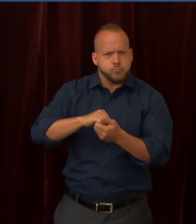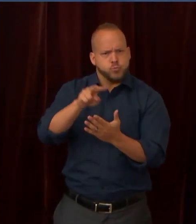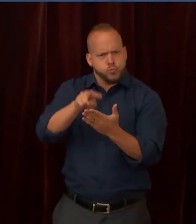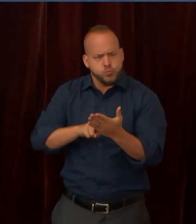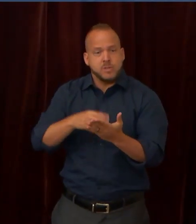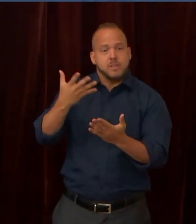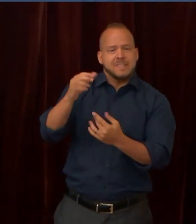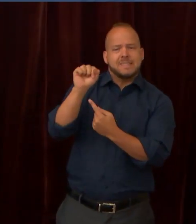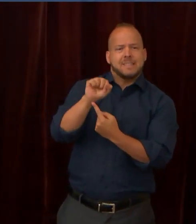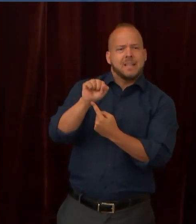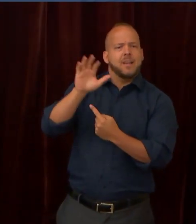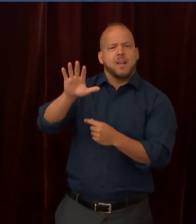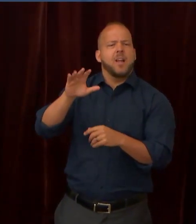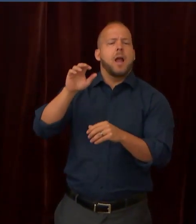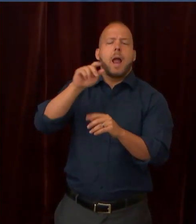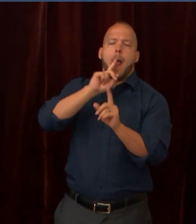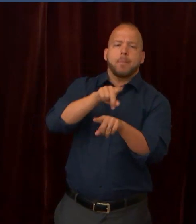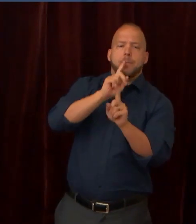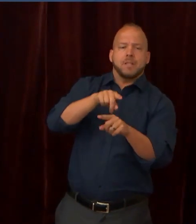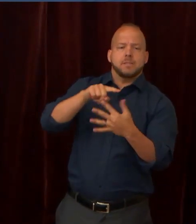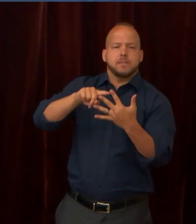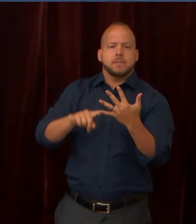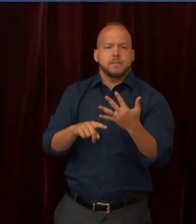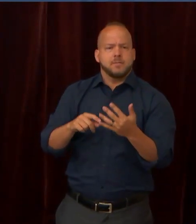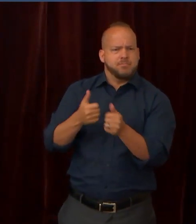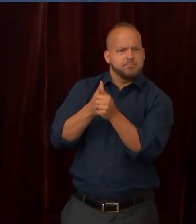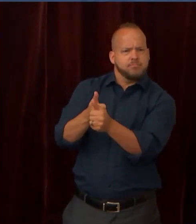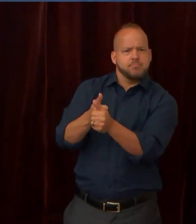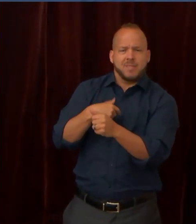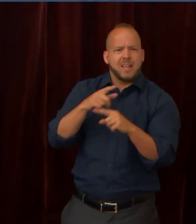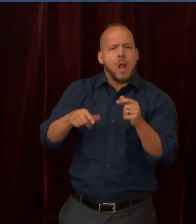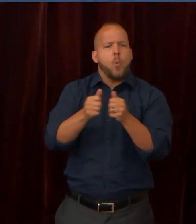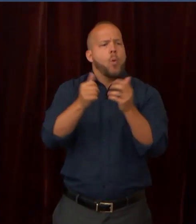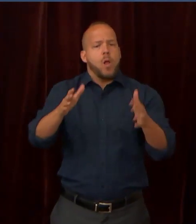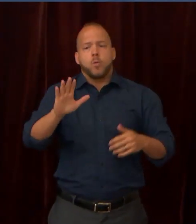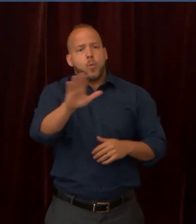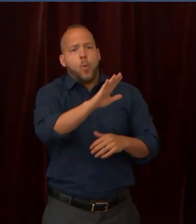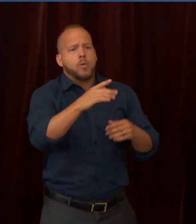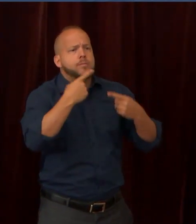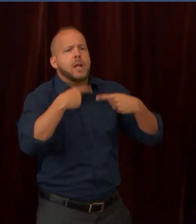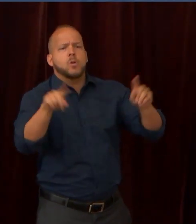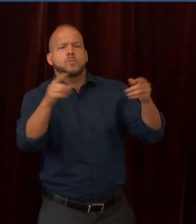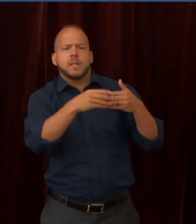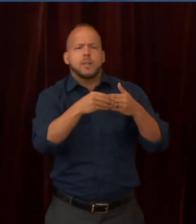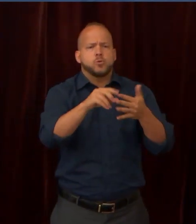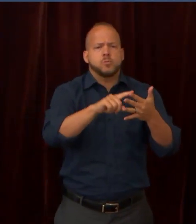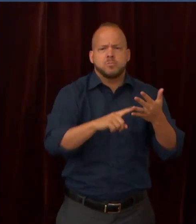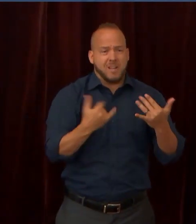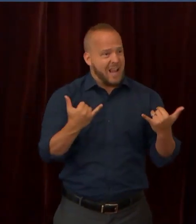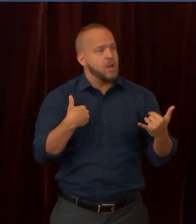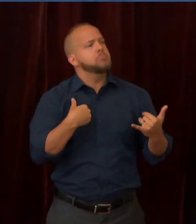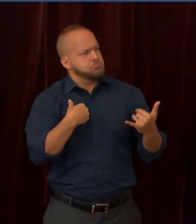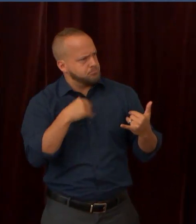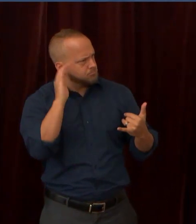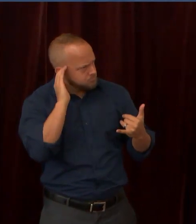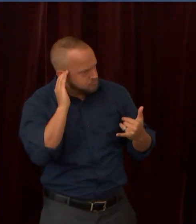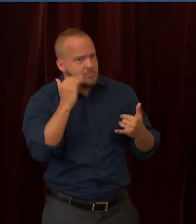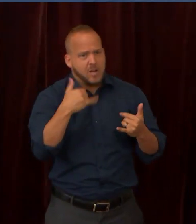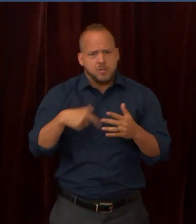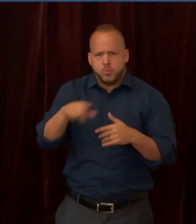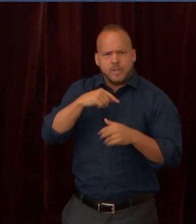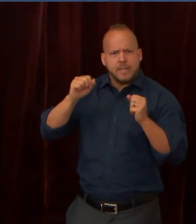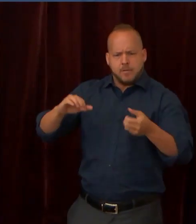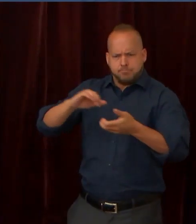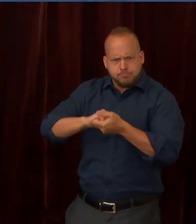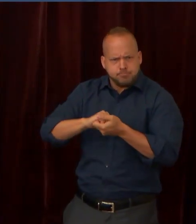We plan in our congregation to go a little further than the framework you set in place today, and to add a few extra precautions, to be extra cautious,